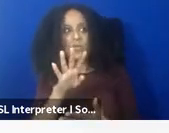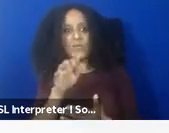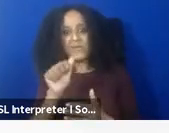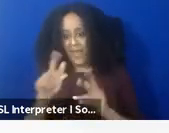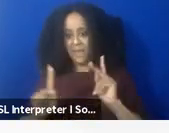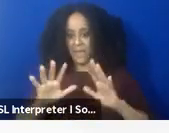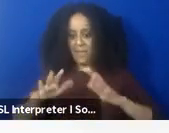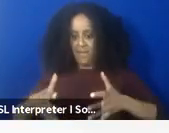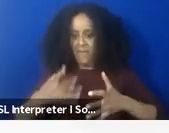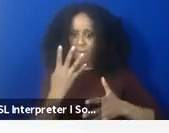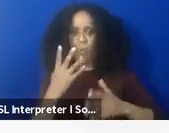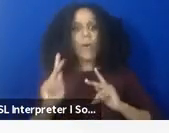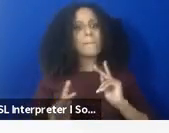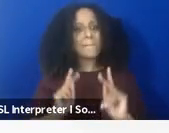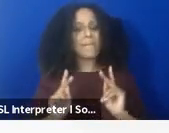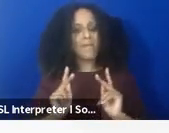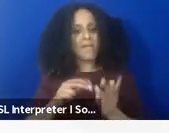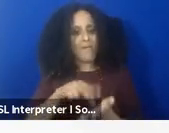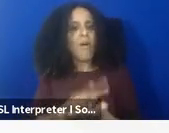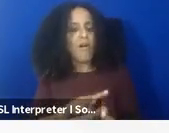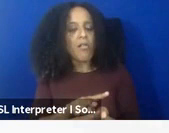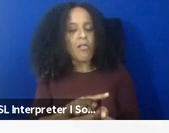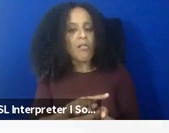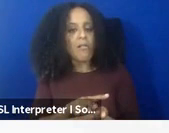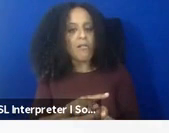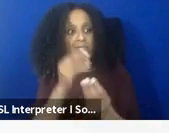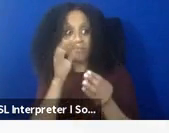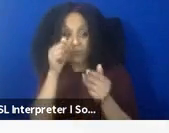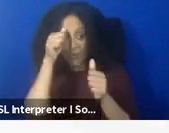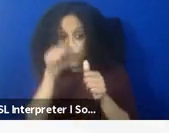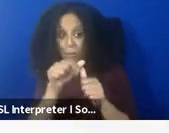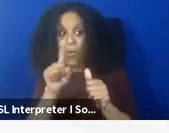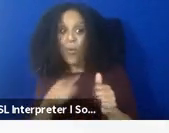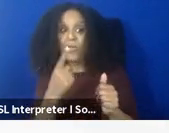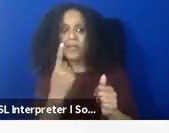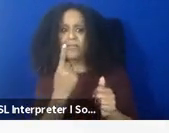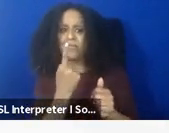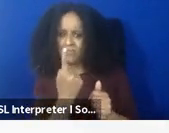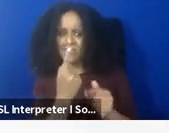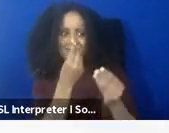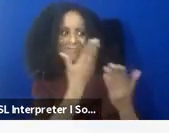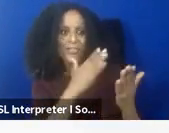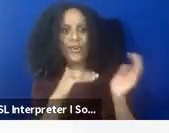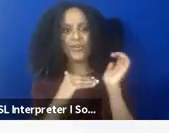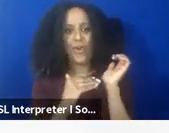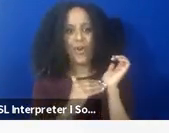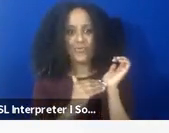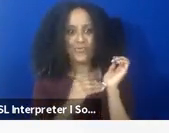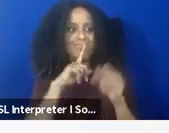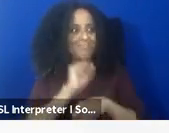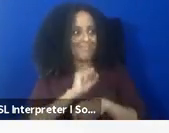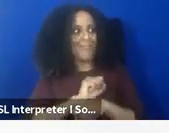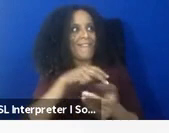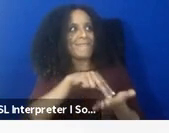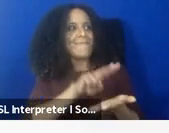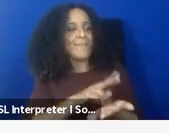in a given year. But remember, only half of patients are telling their doctor when they've fallen, so the actual number may be higher. The reasons for